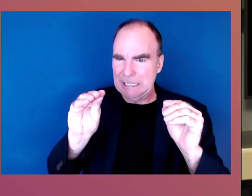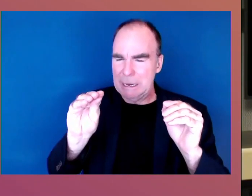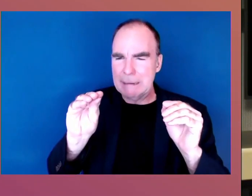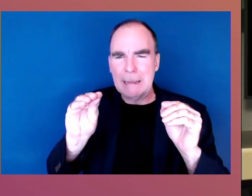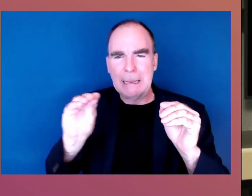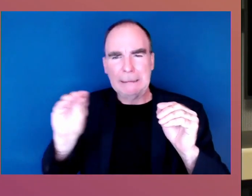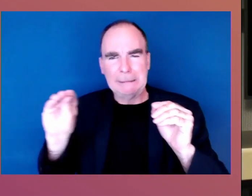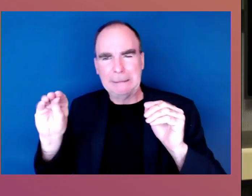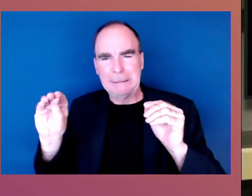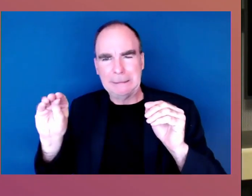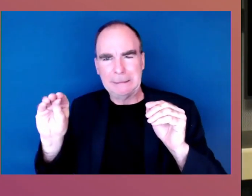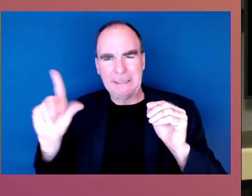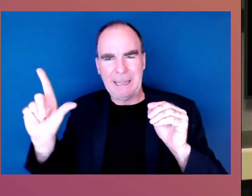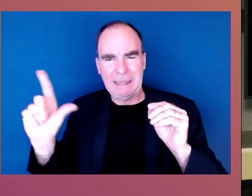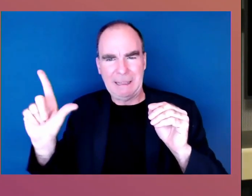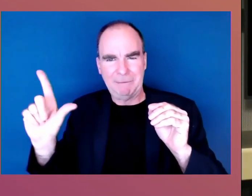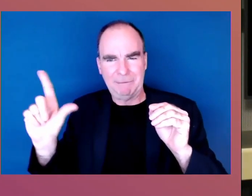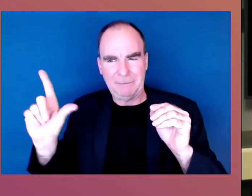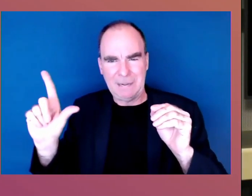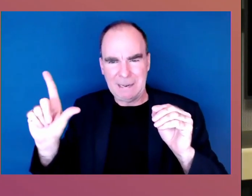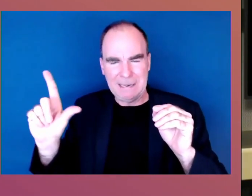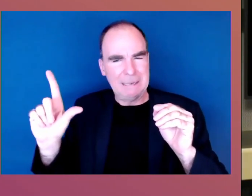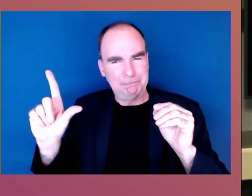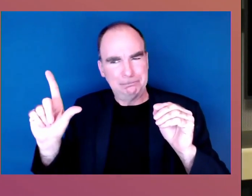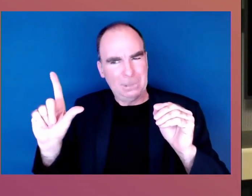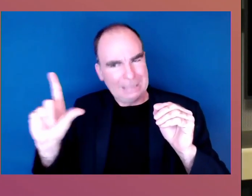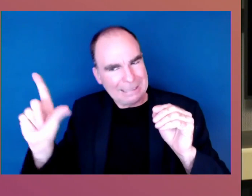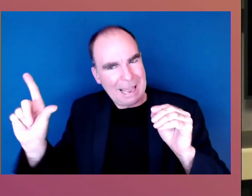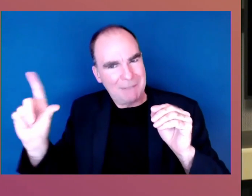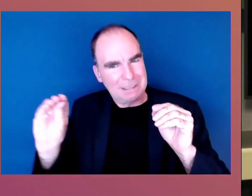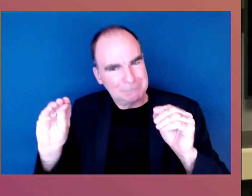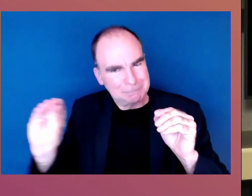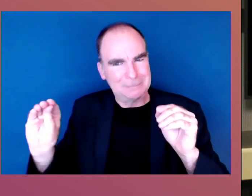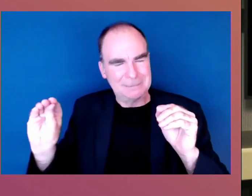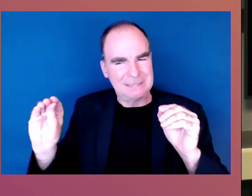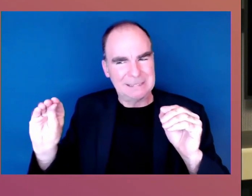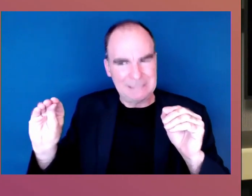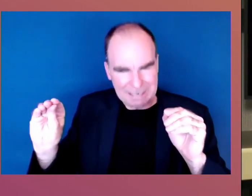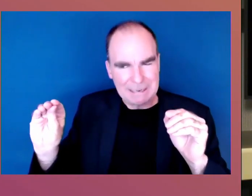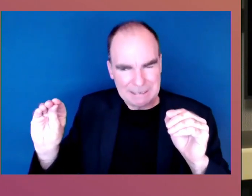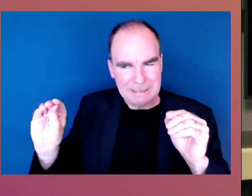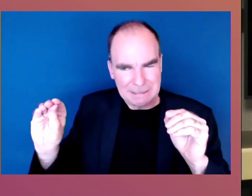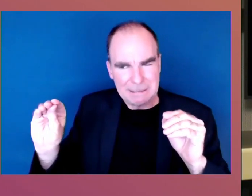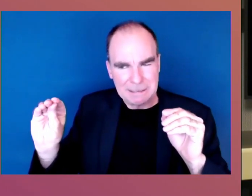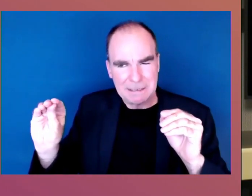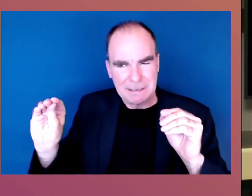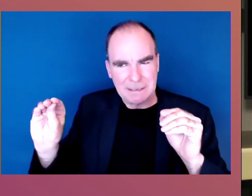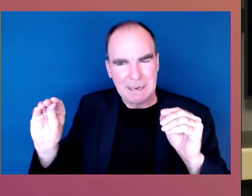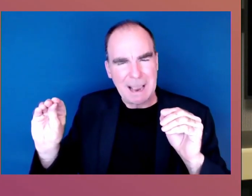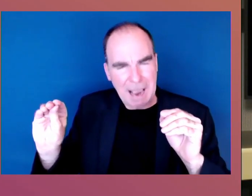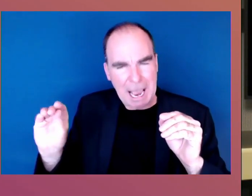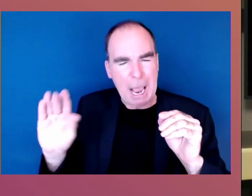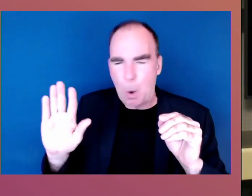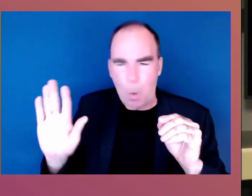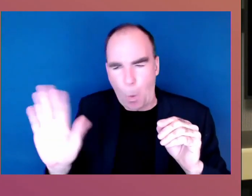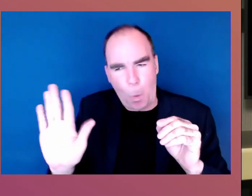left. A bit left, I think. You can,